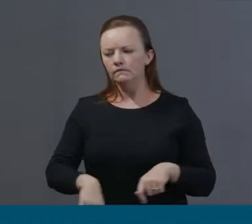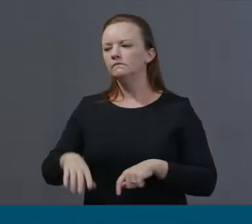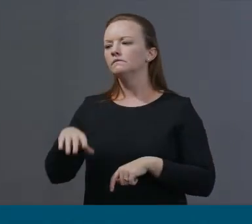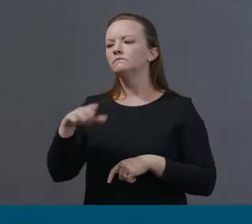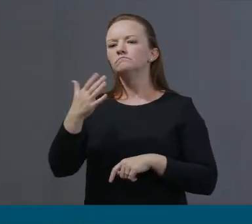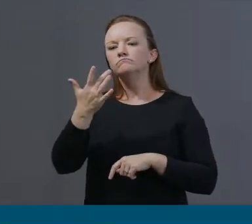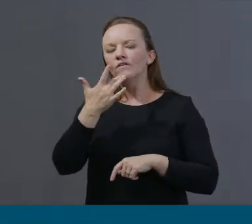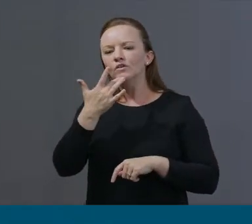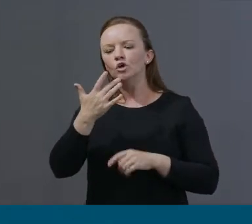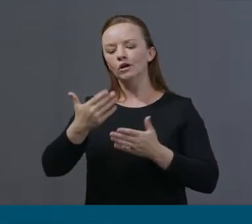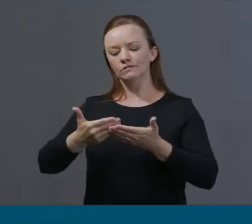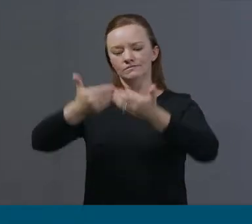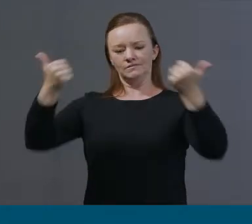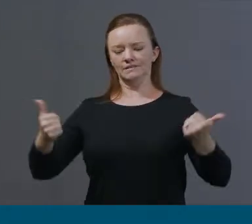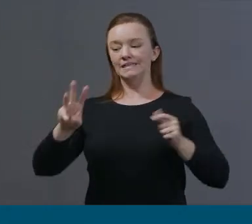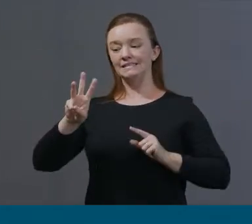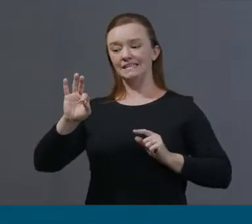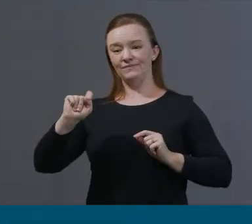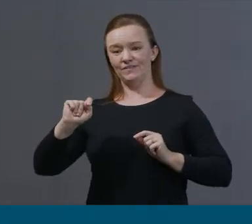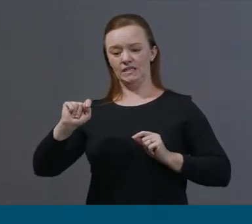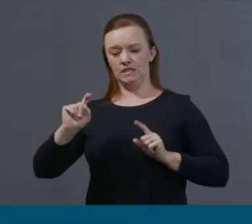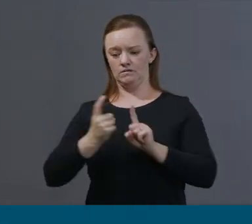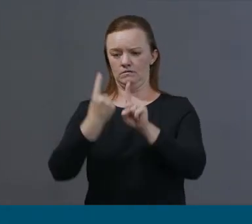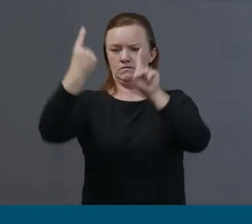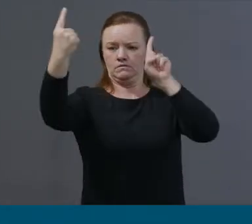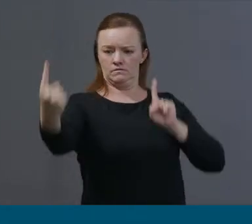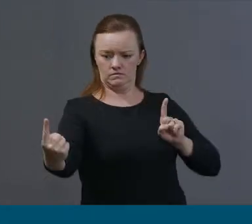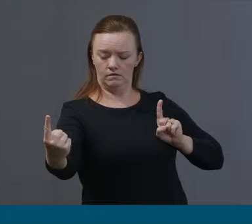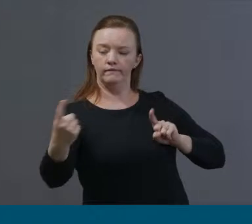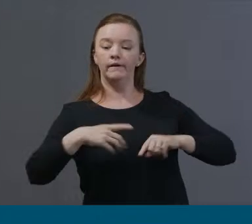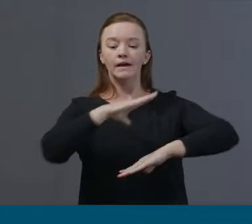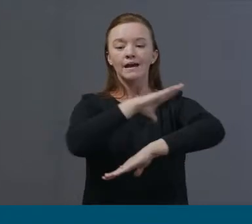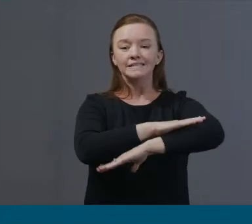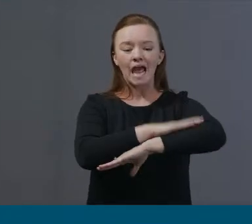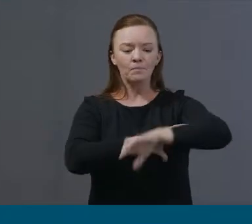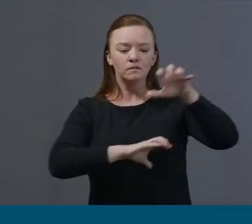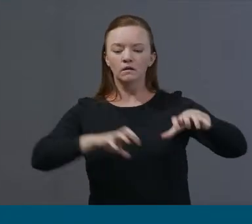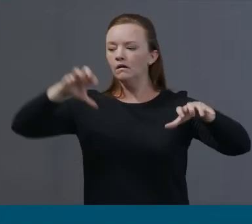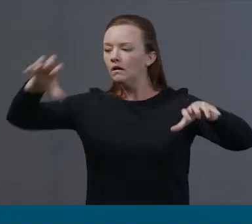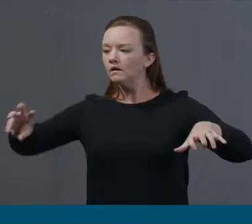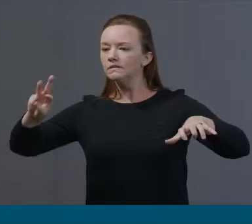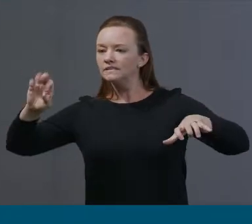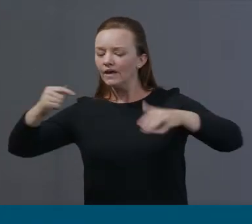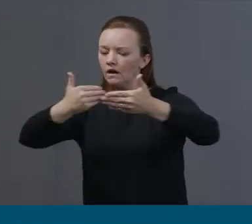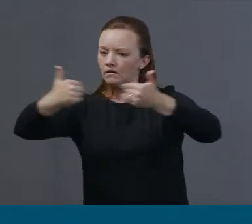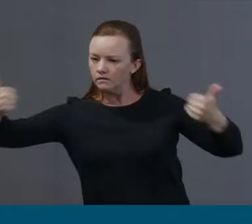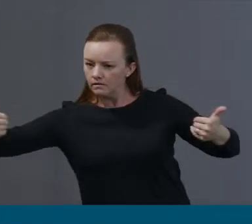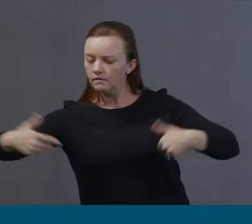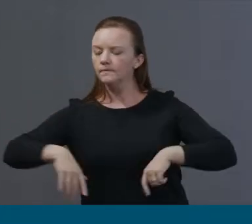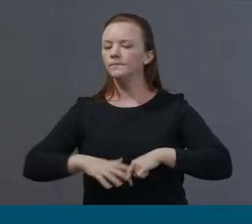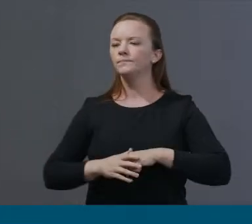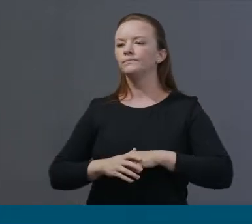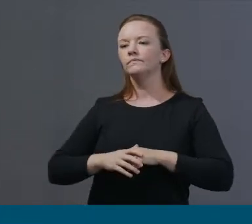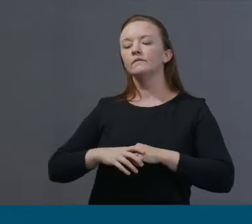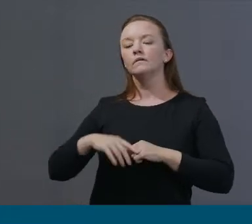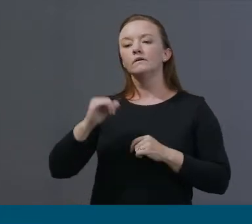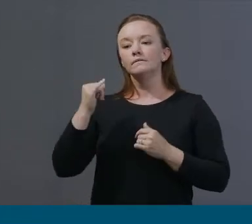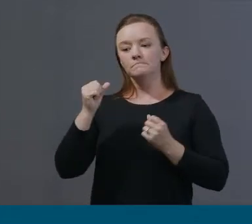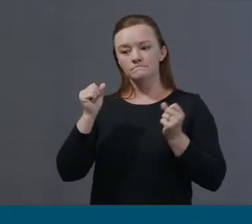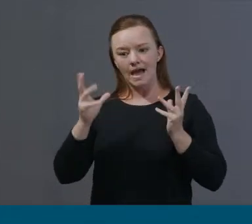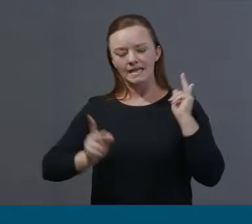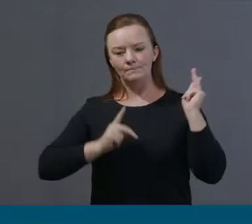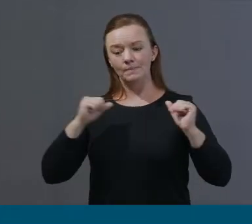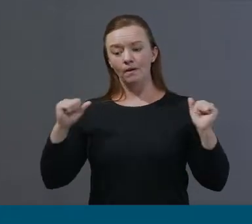6 feet of distance between you and other customers, and limits on capacity when there's